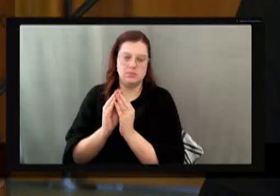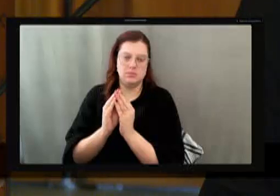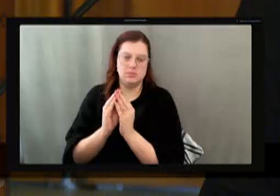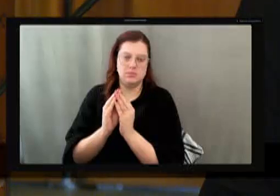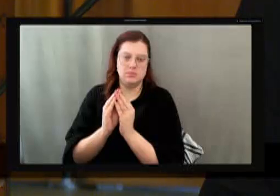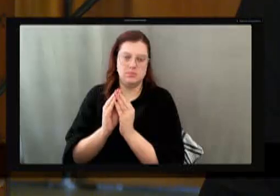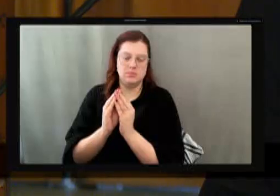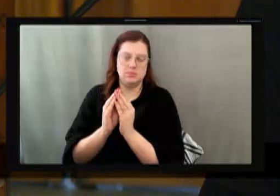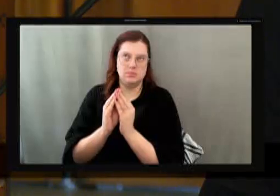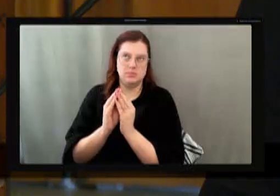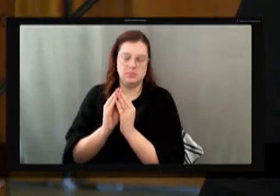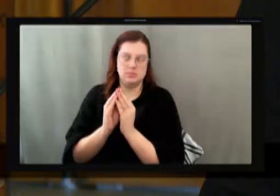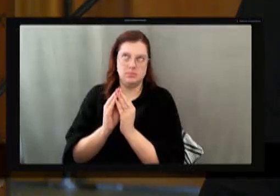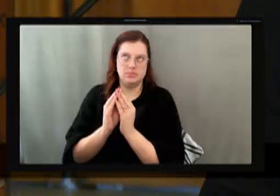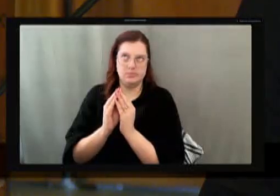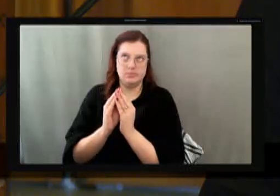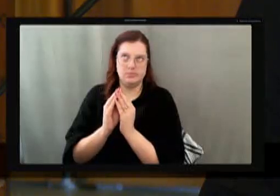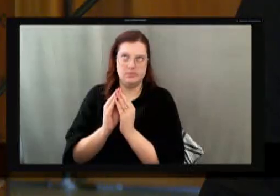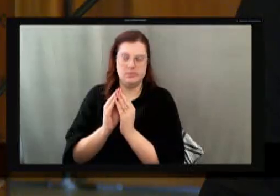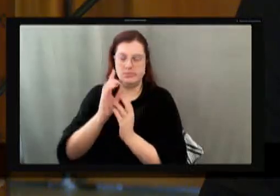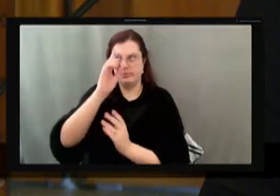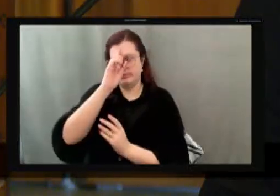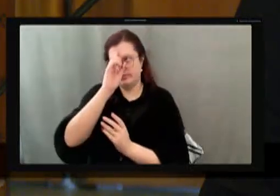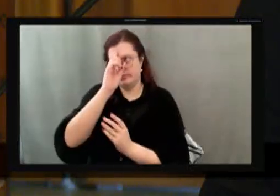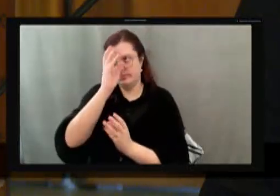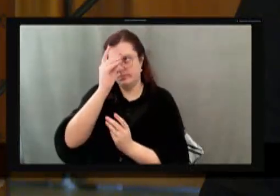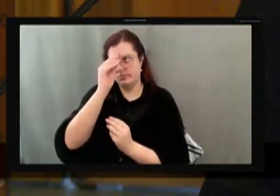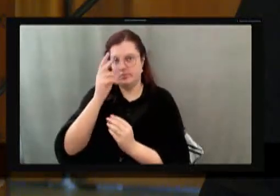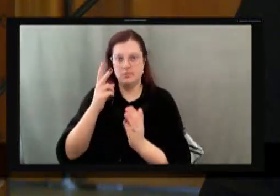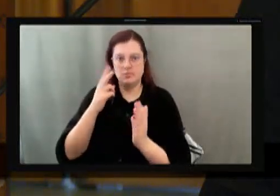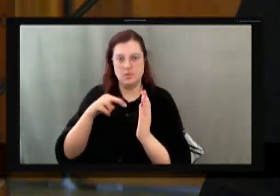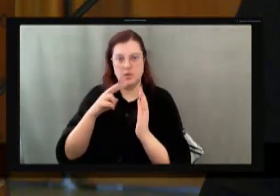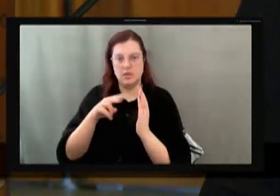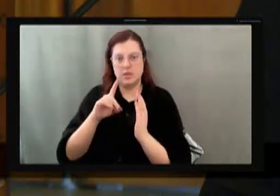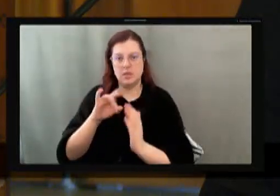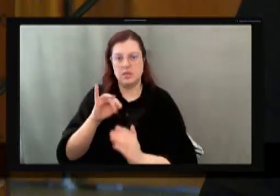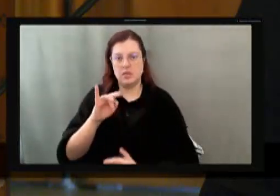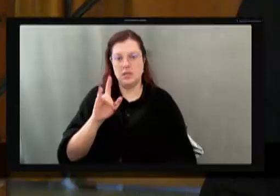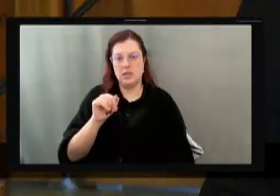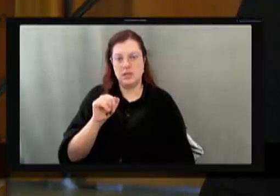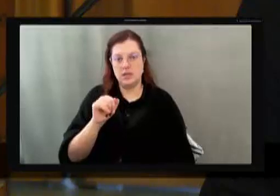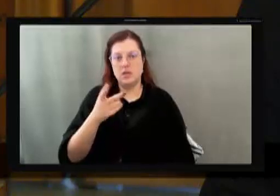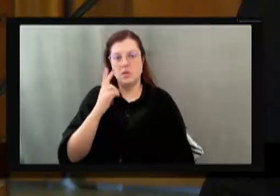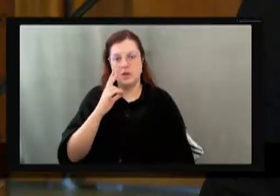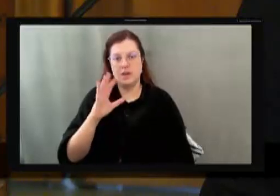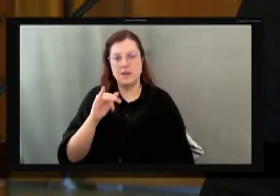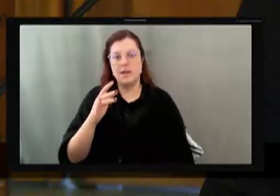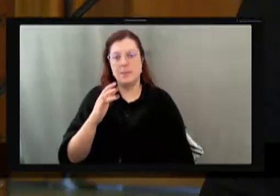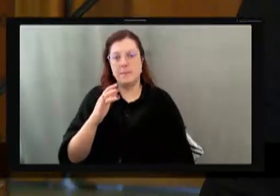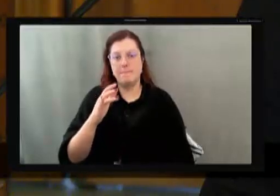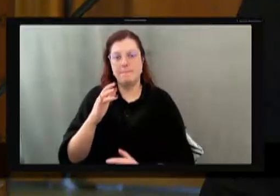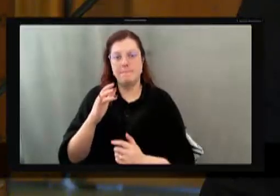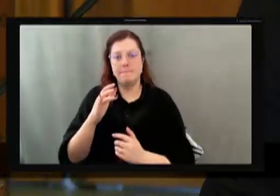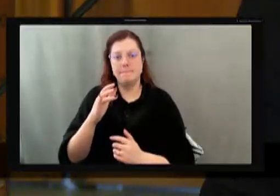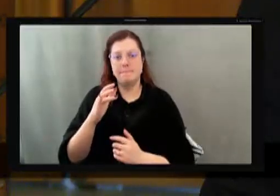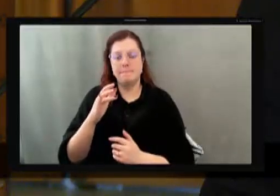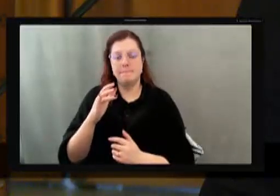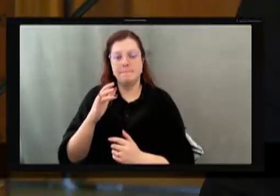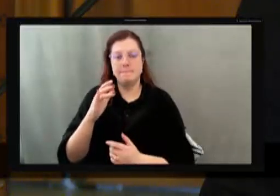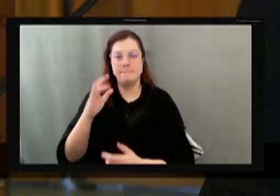there was, I think, in looking at the data, kind of quantitative data that is put together into